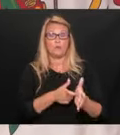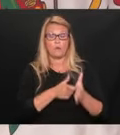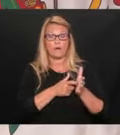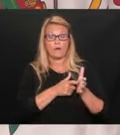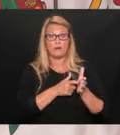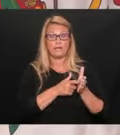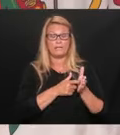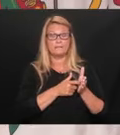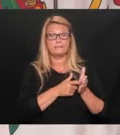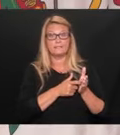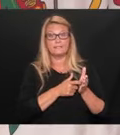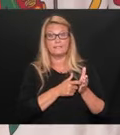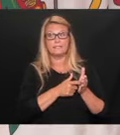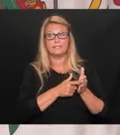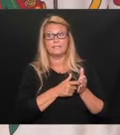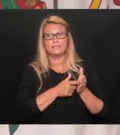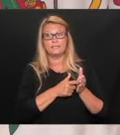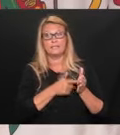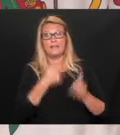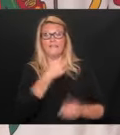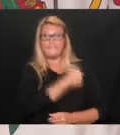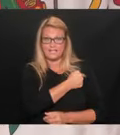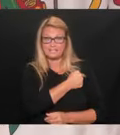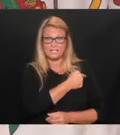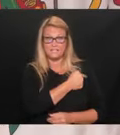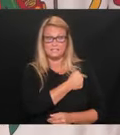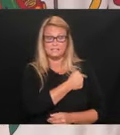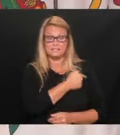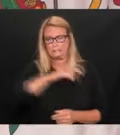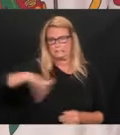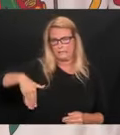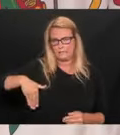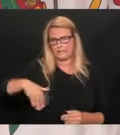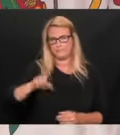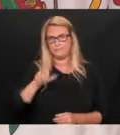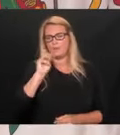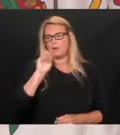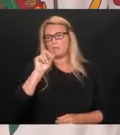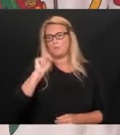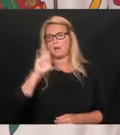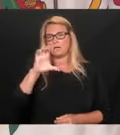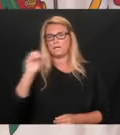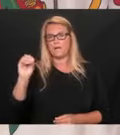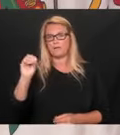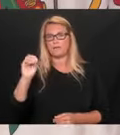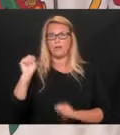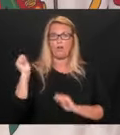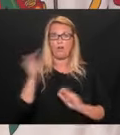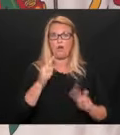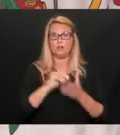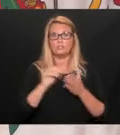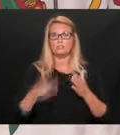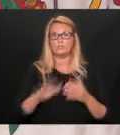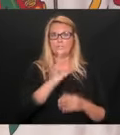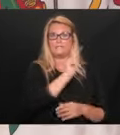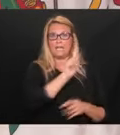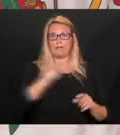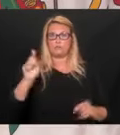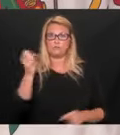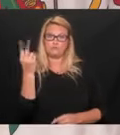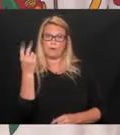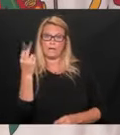time in regard to the vaccinations. Monongalia County, all students K through 12, staff